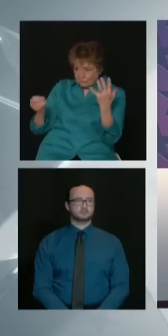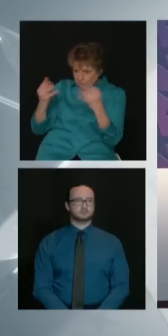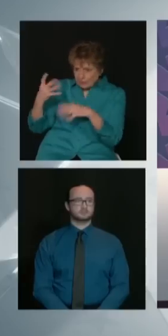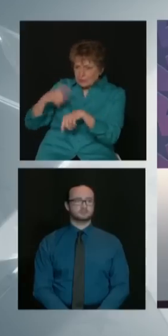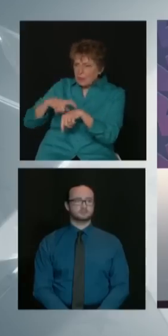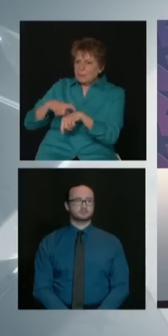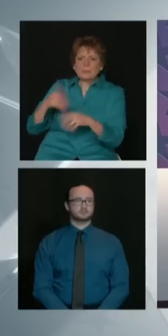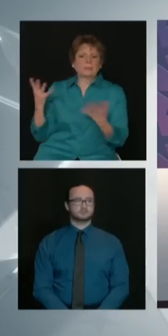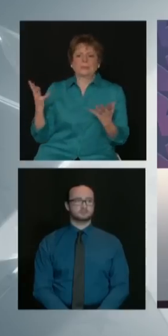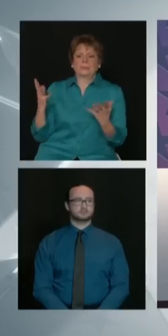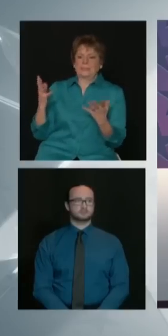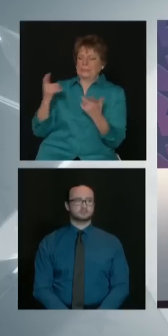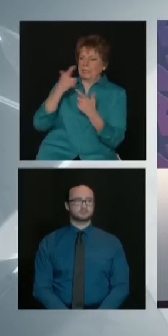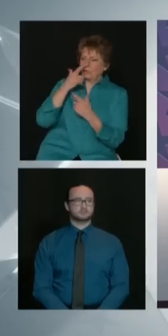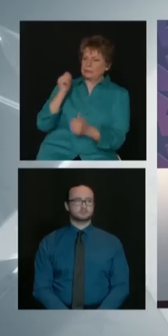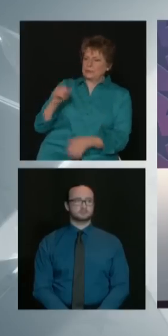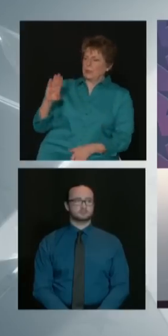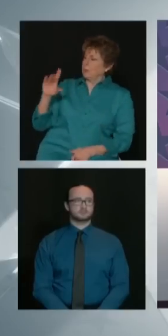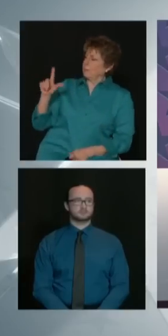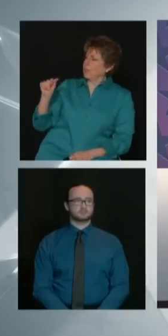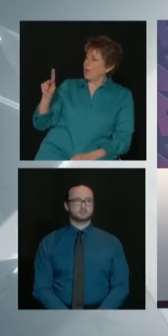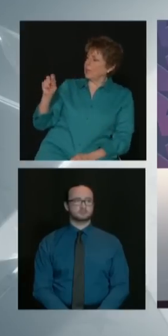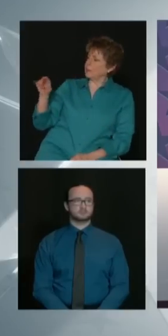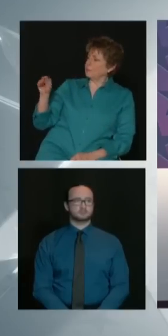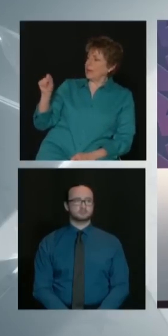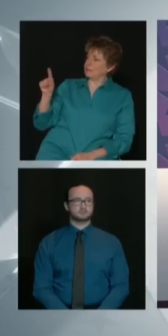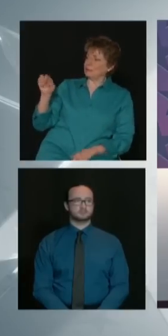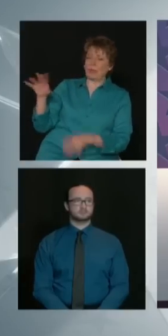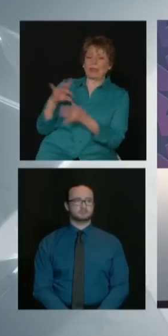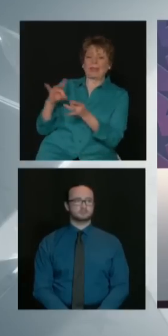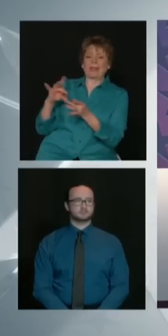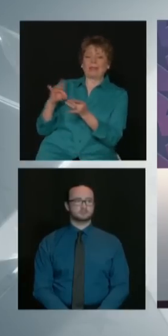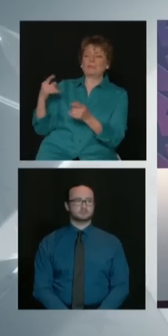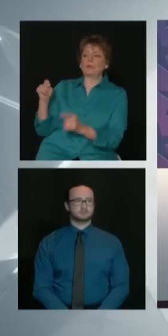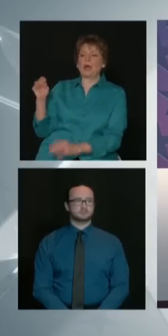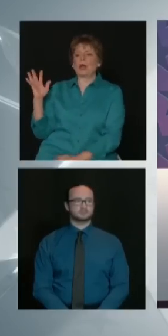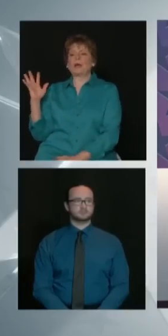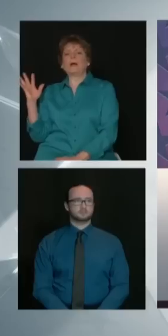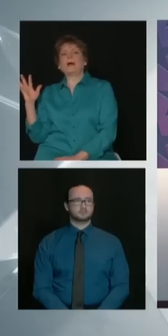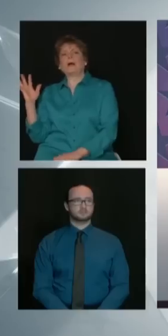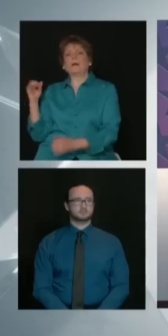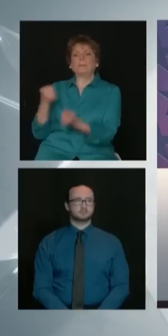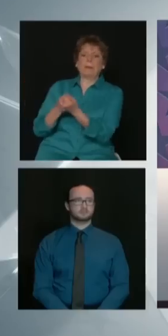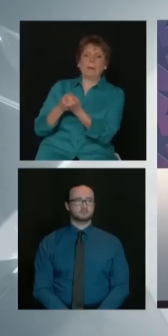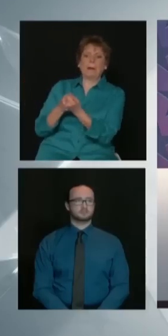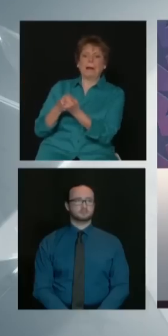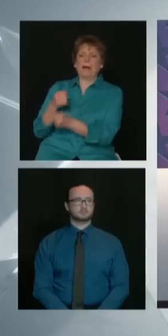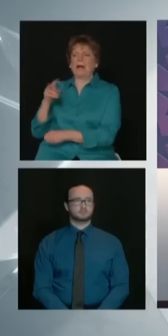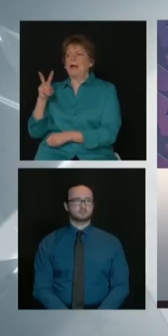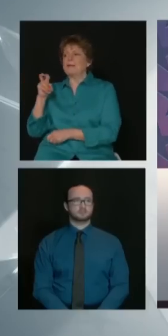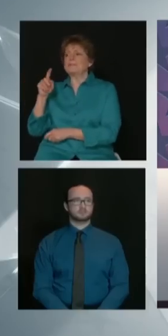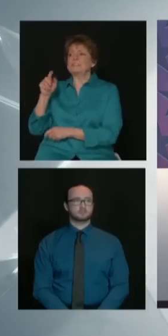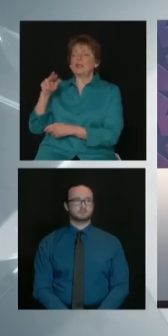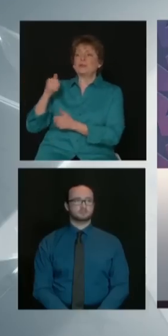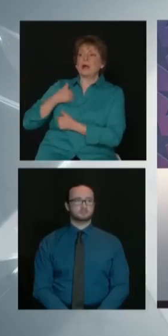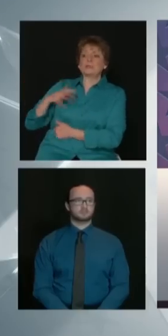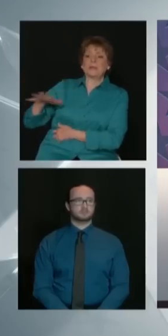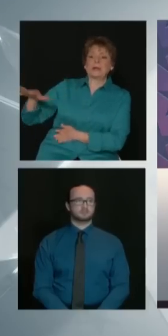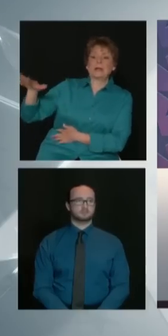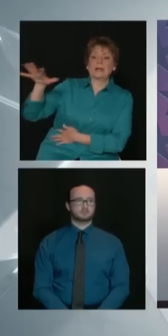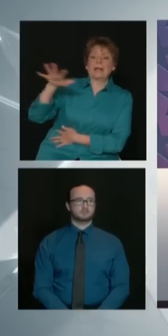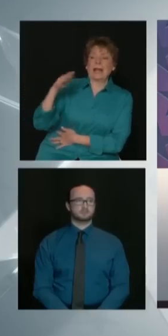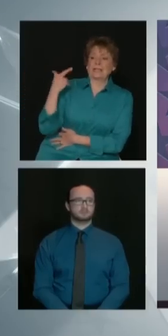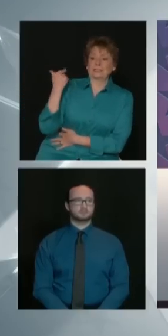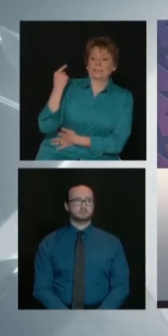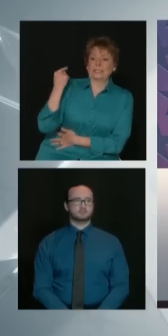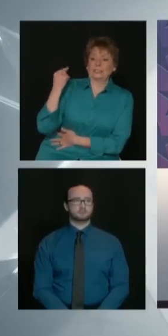for a second, because, what I've heard during the last, year or so is just insulting to veterans. It's kind of